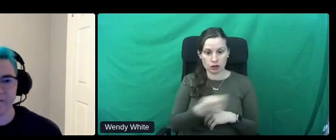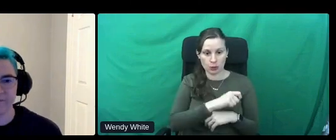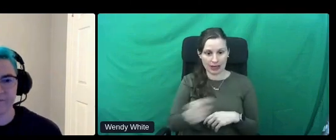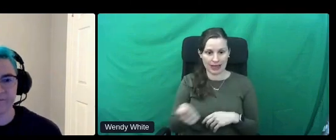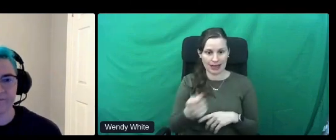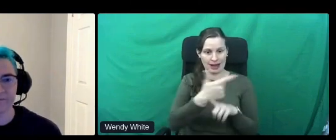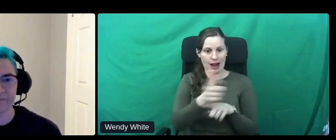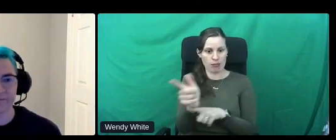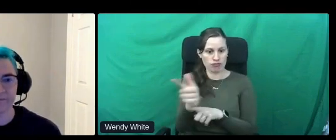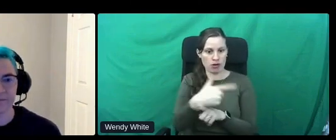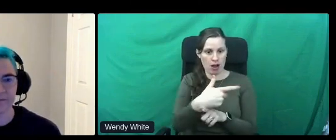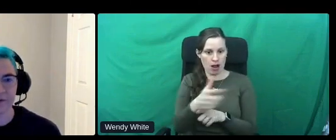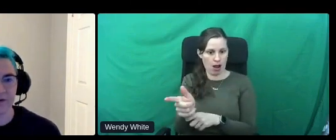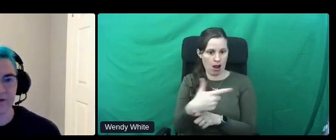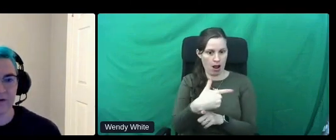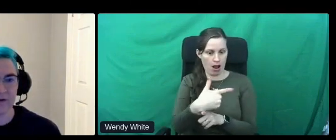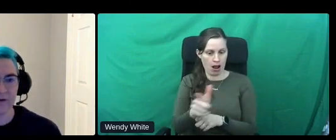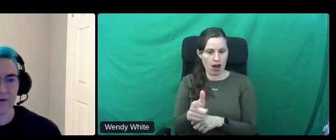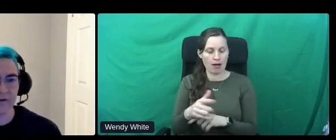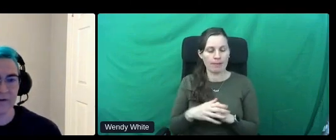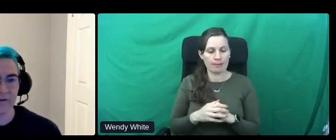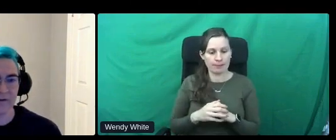around.